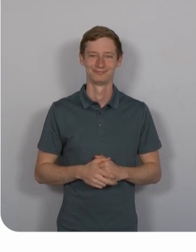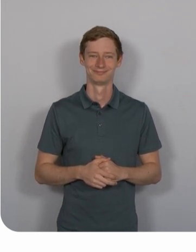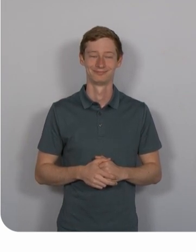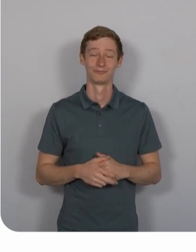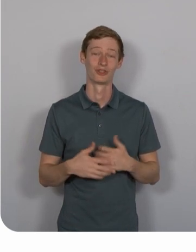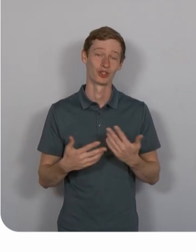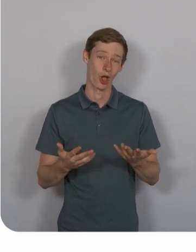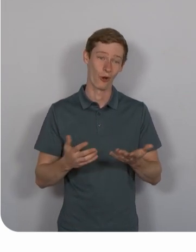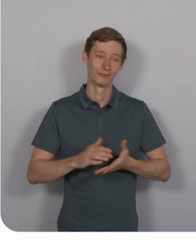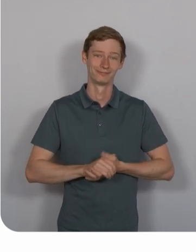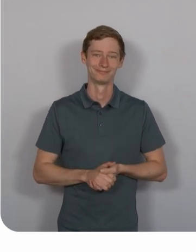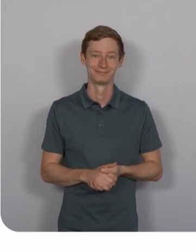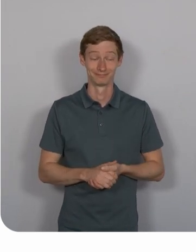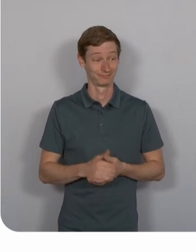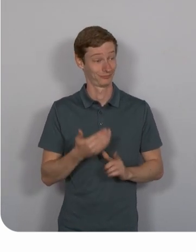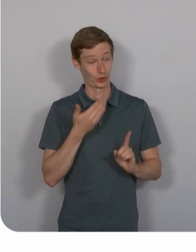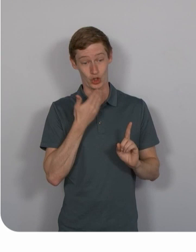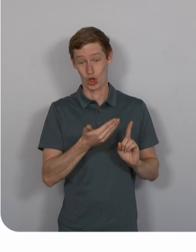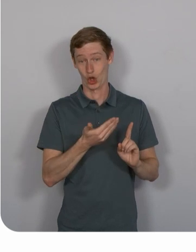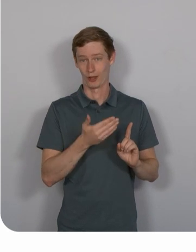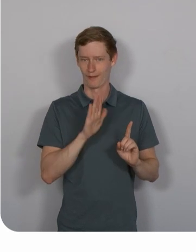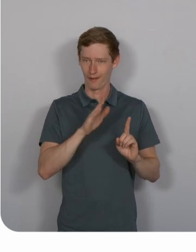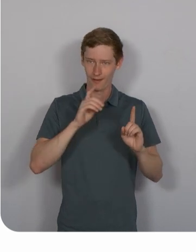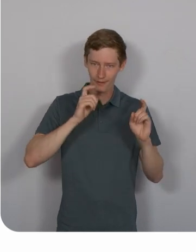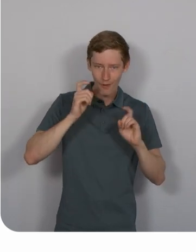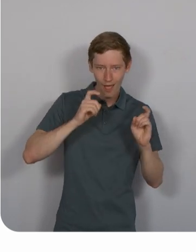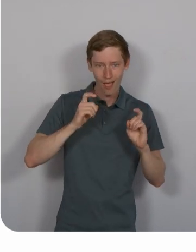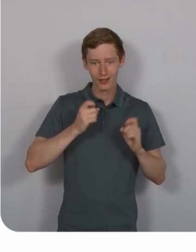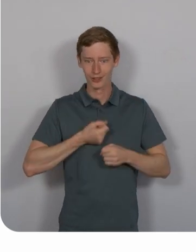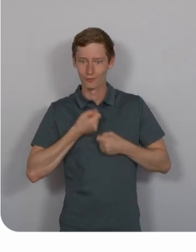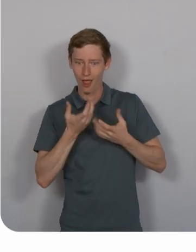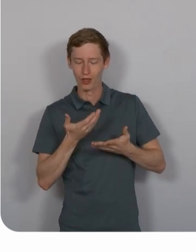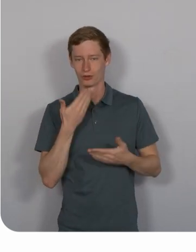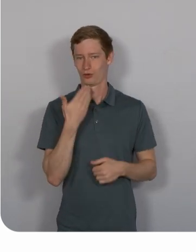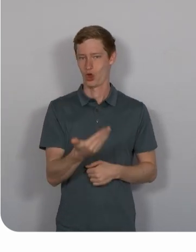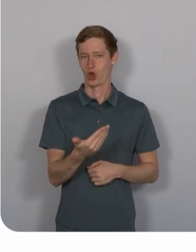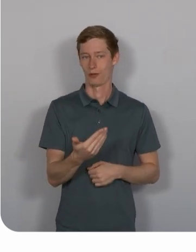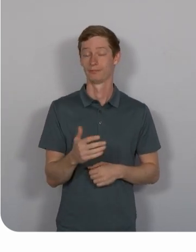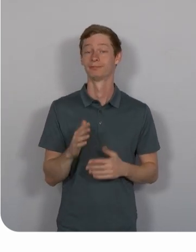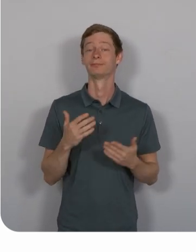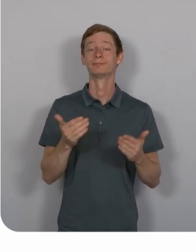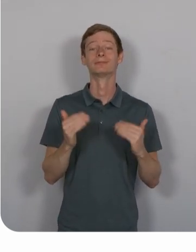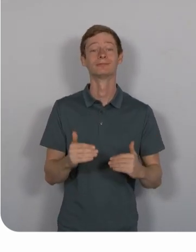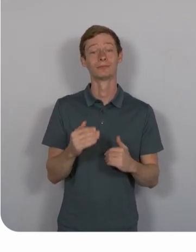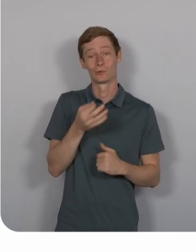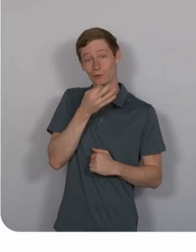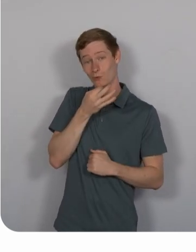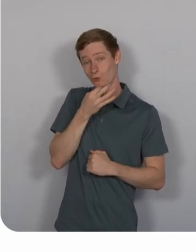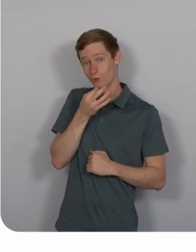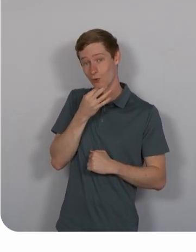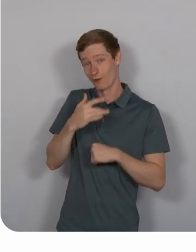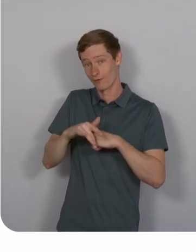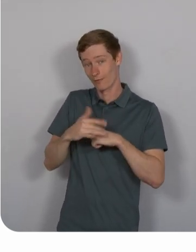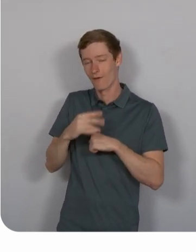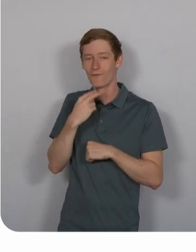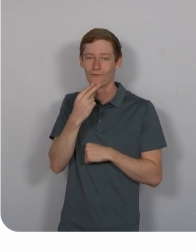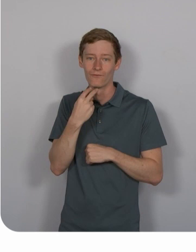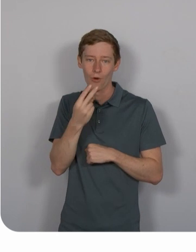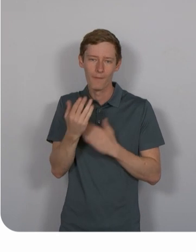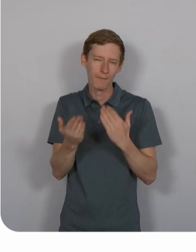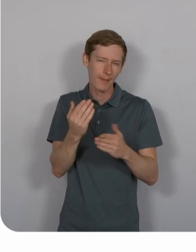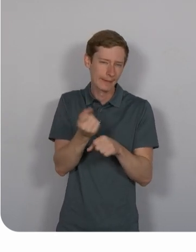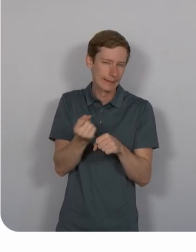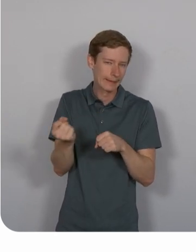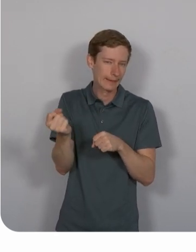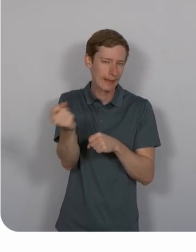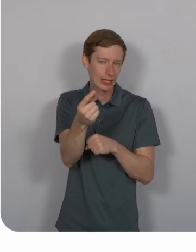So, it's good. The expressions are good. We've got voice coming over the couple of months, probably early next year or something like